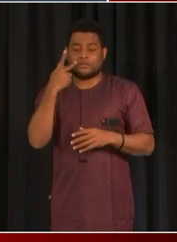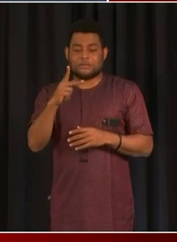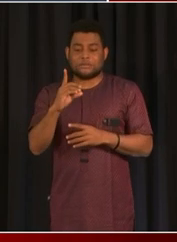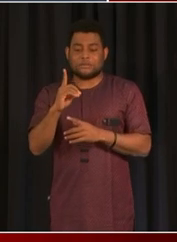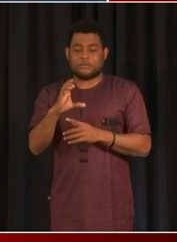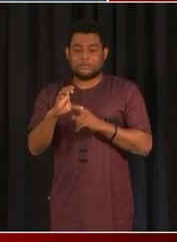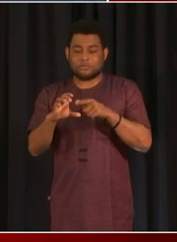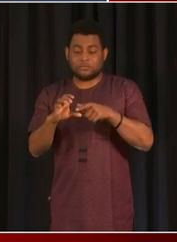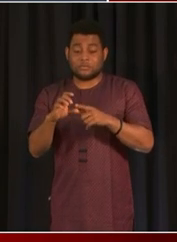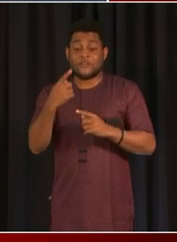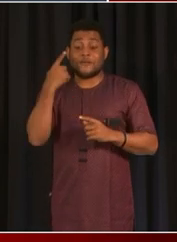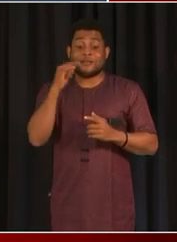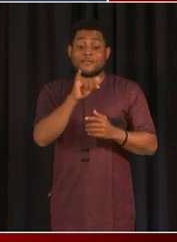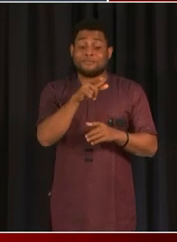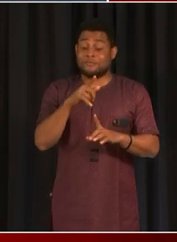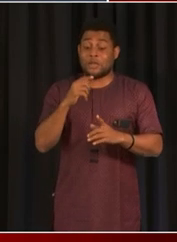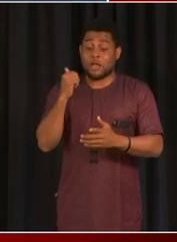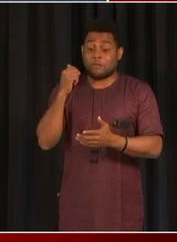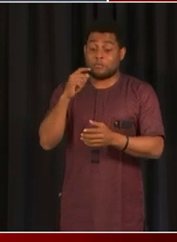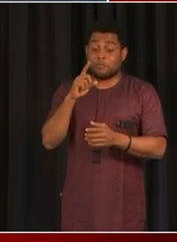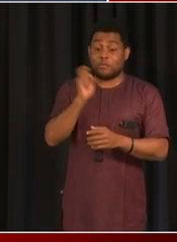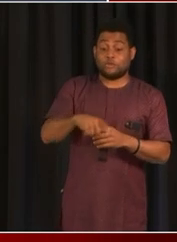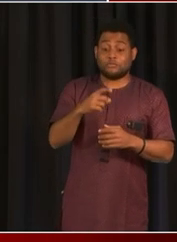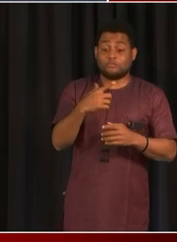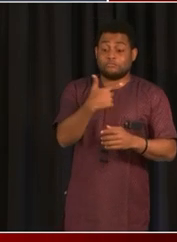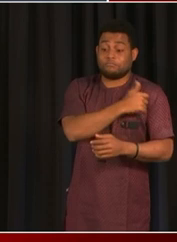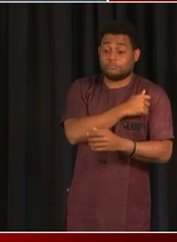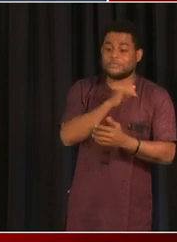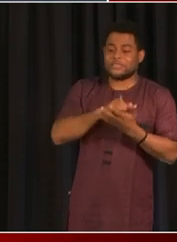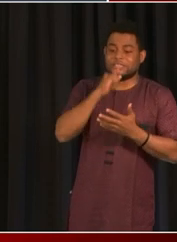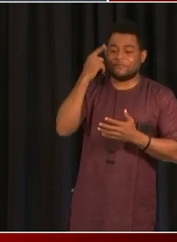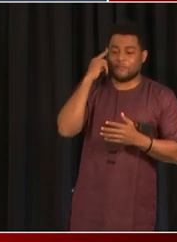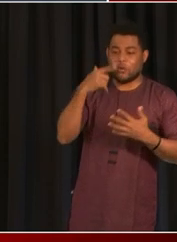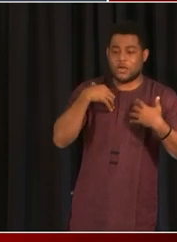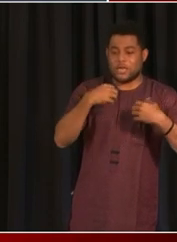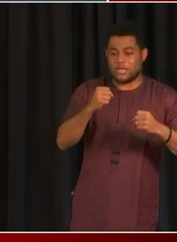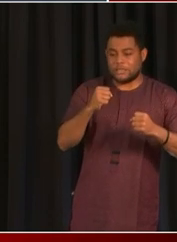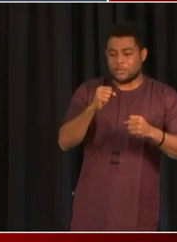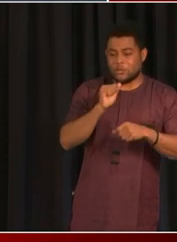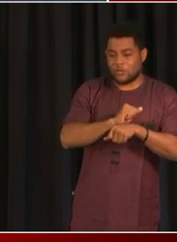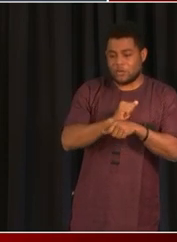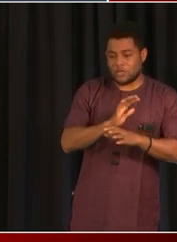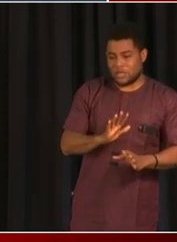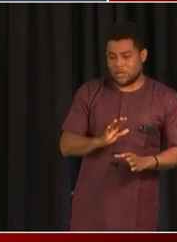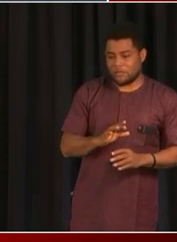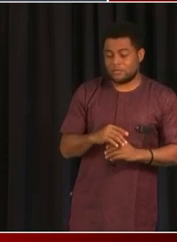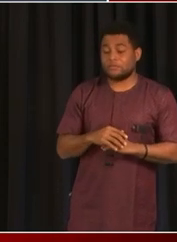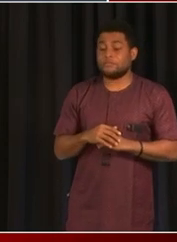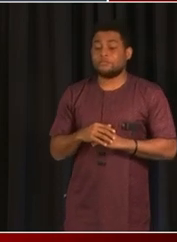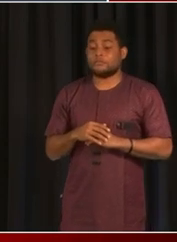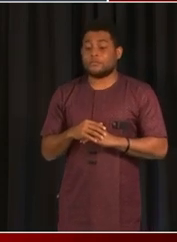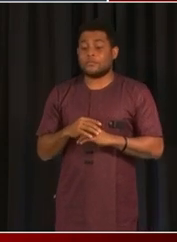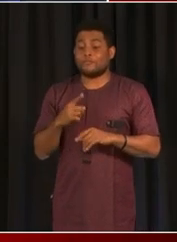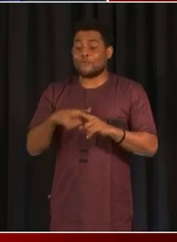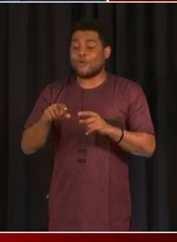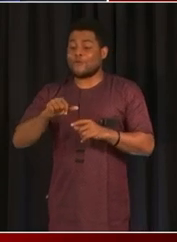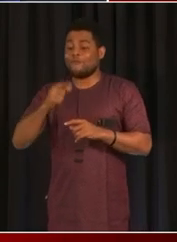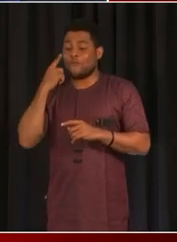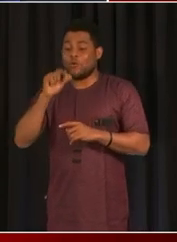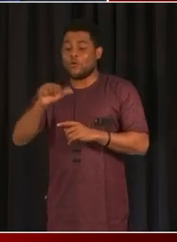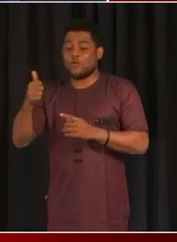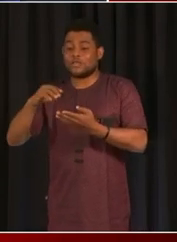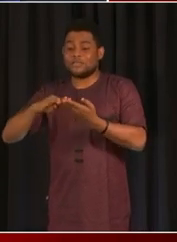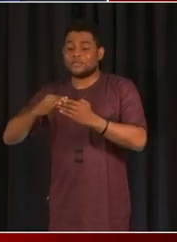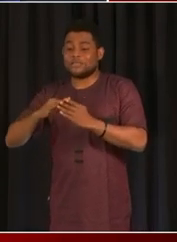for healthcare workers. The DC government requirement falls under the city as an employer. I am